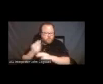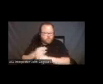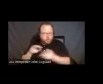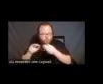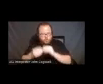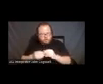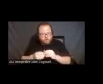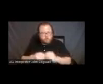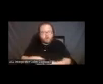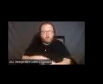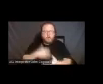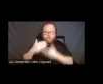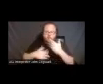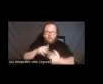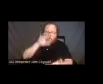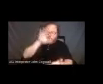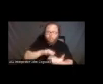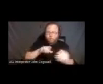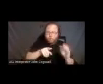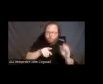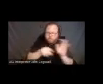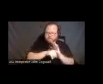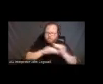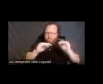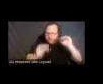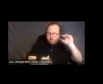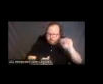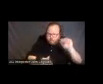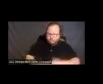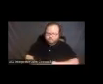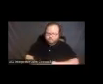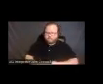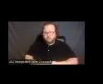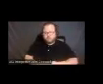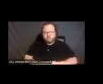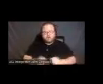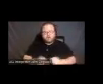reducing disparities, and the status of workforce development.